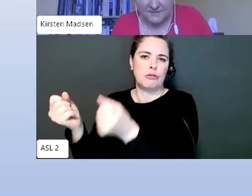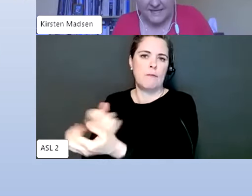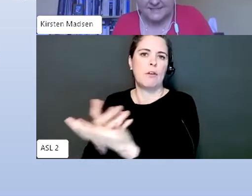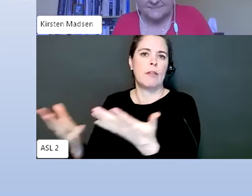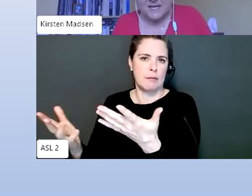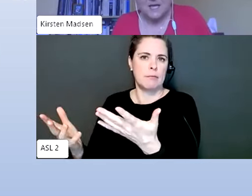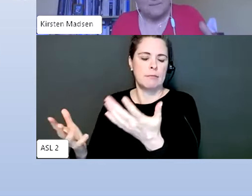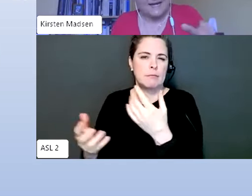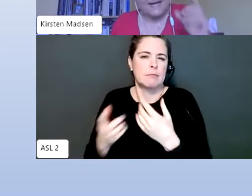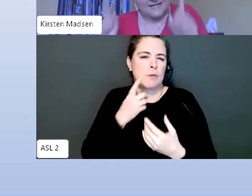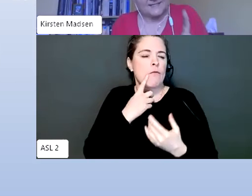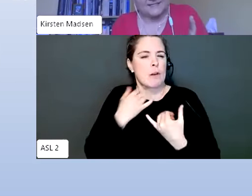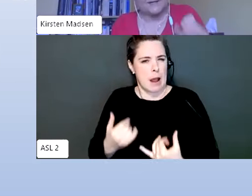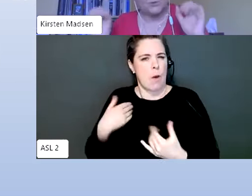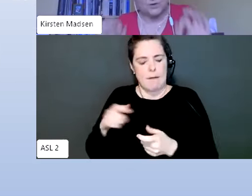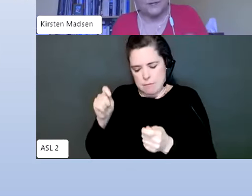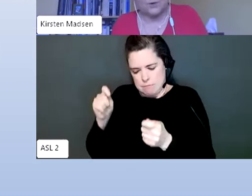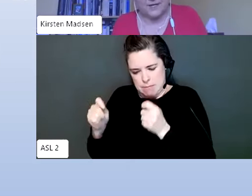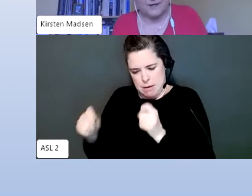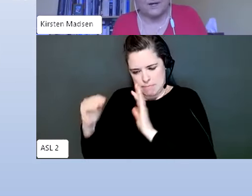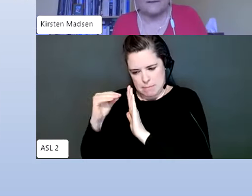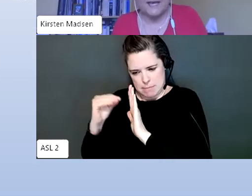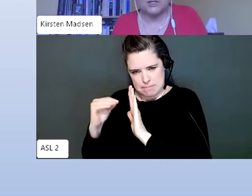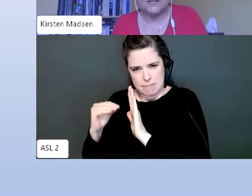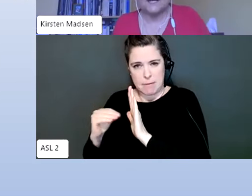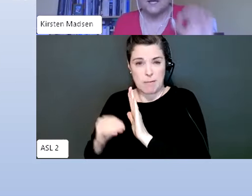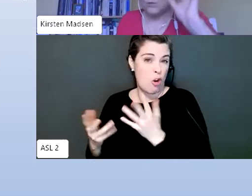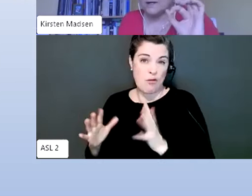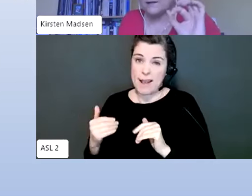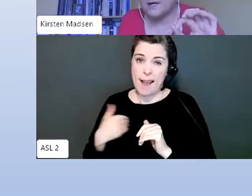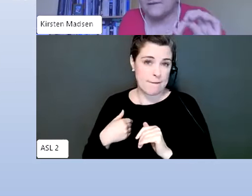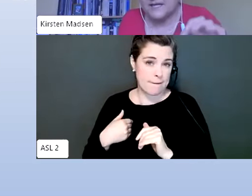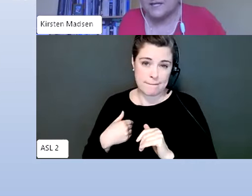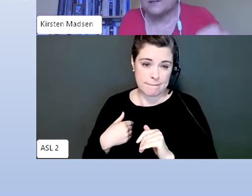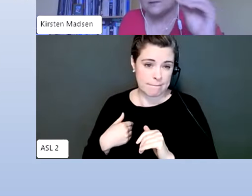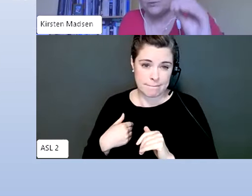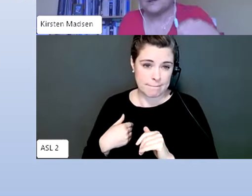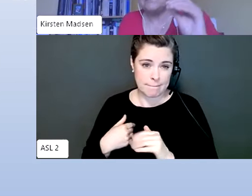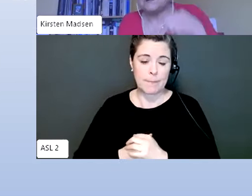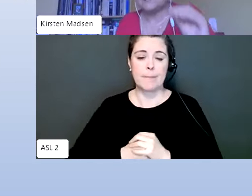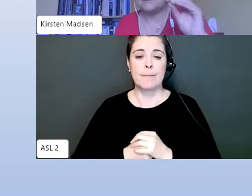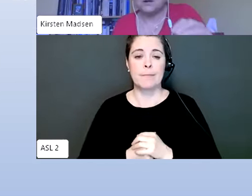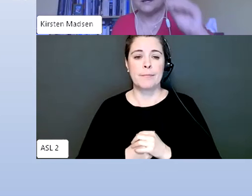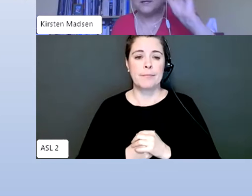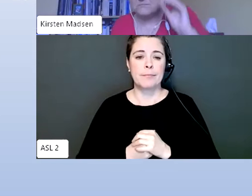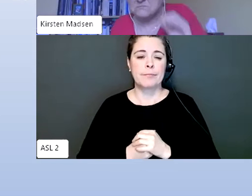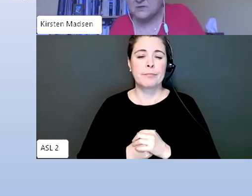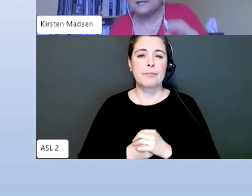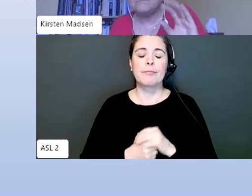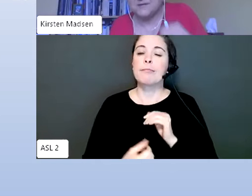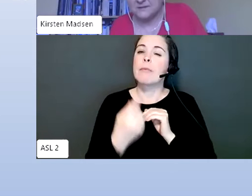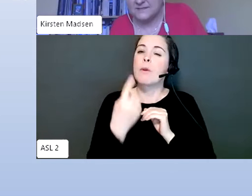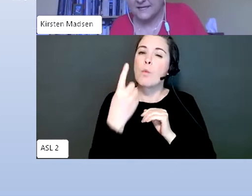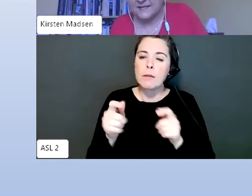in place. But as I said, we're already working on modifications. One of the modifications is really building upon